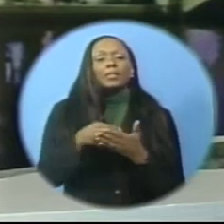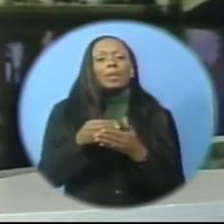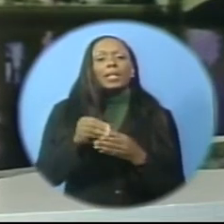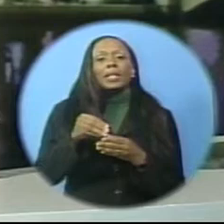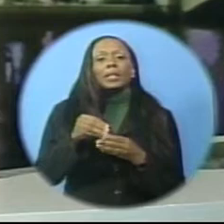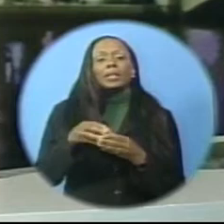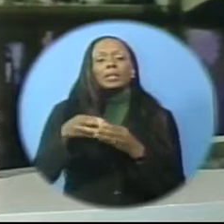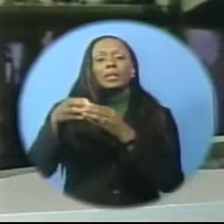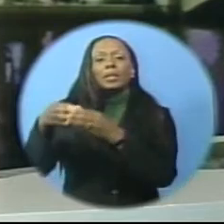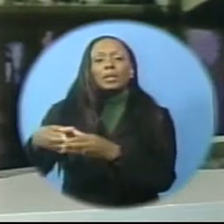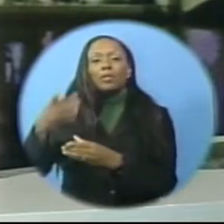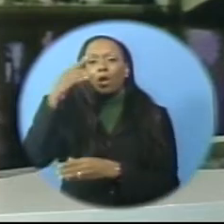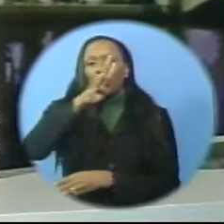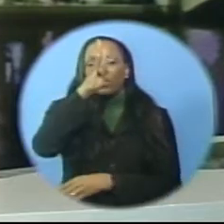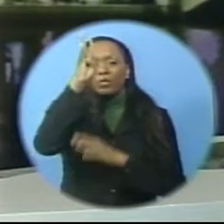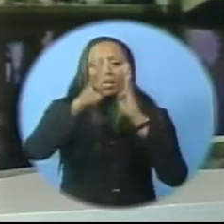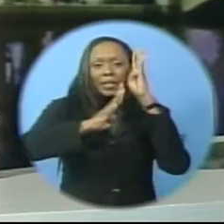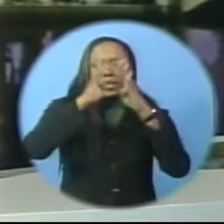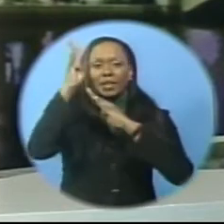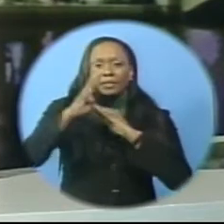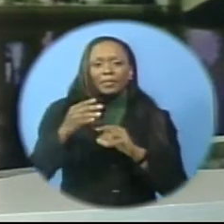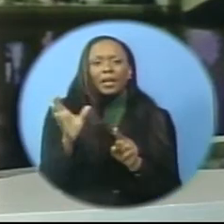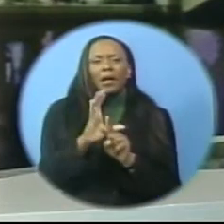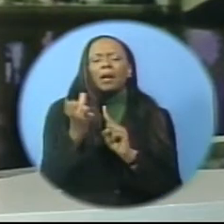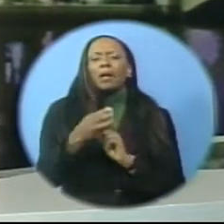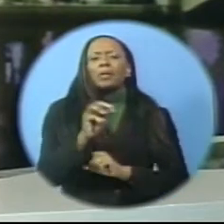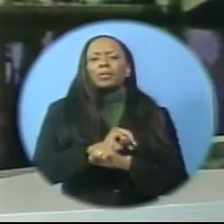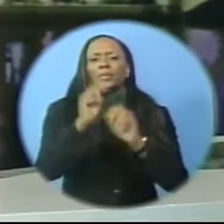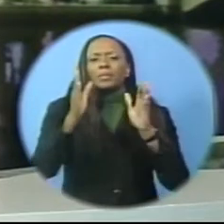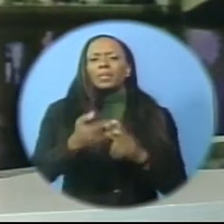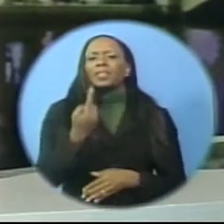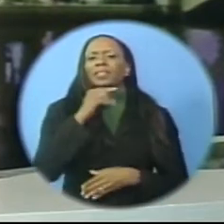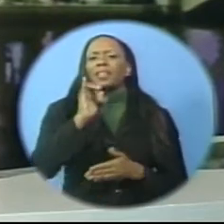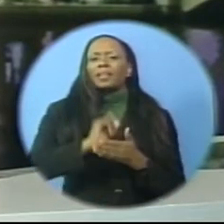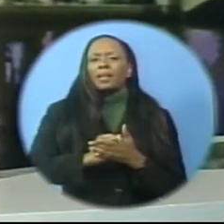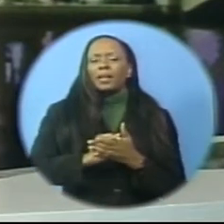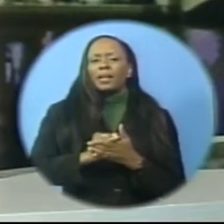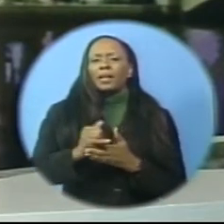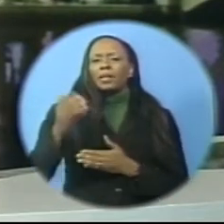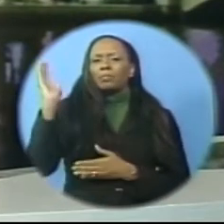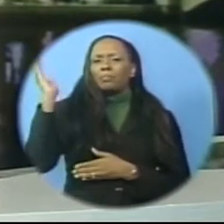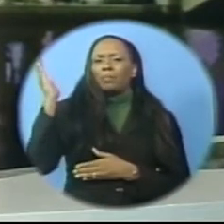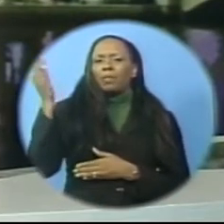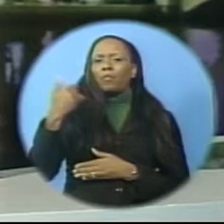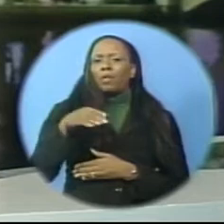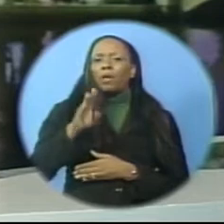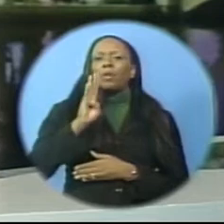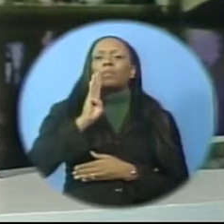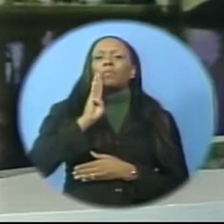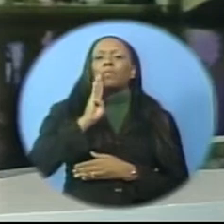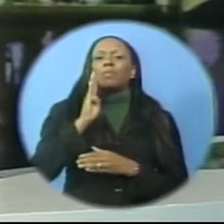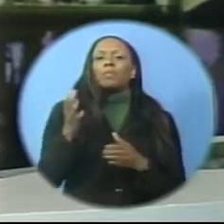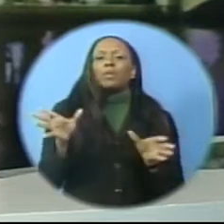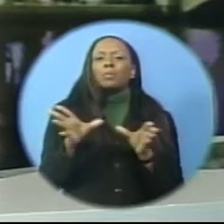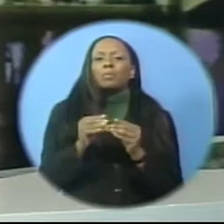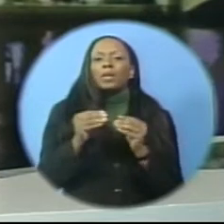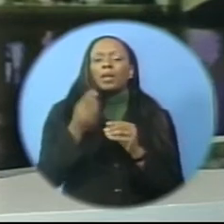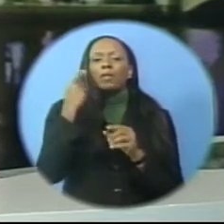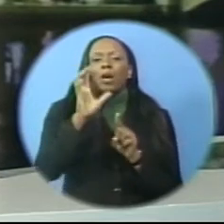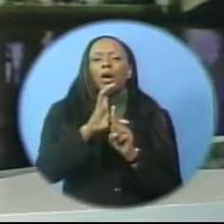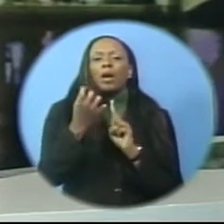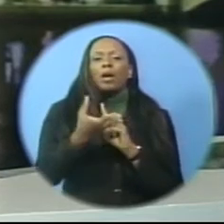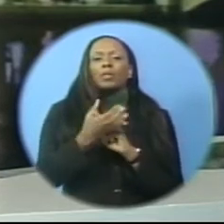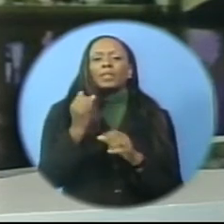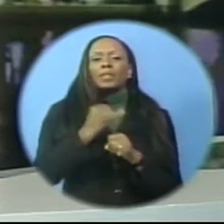sector. The advice from Culture Minister Stephen Lashley while speaking to investors during a breakfast meeting put on by the Cultural